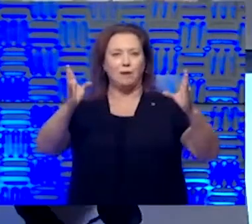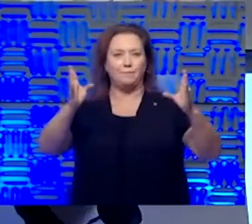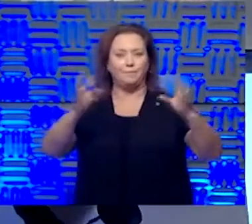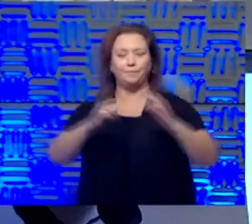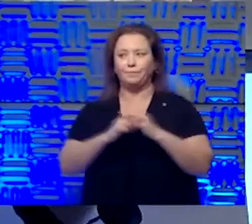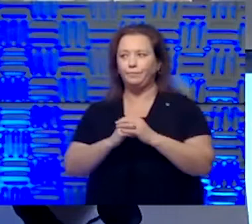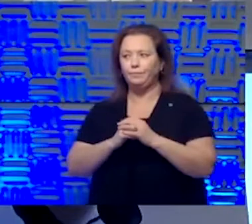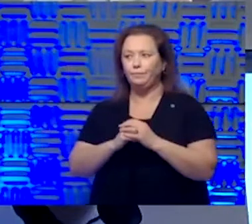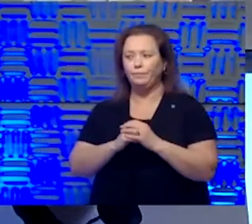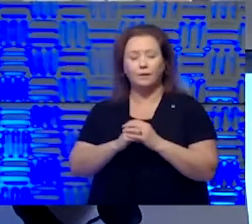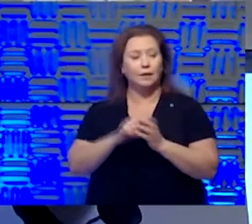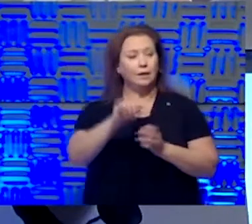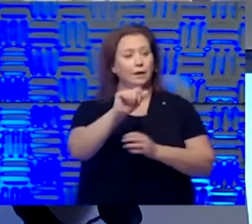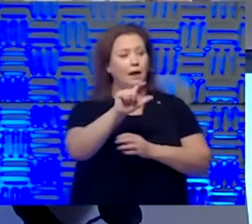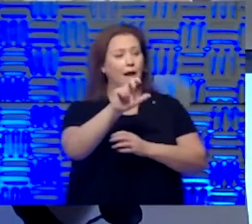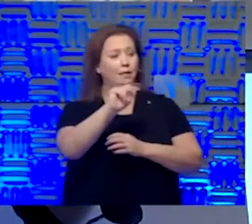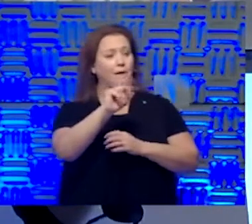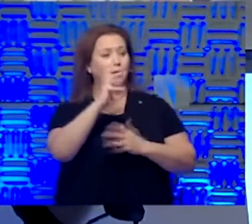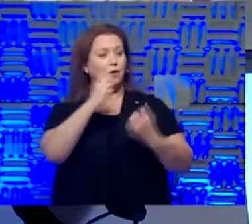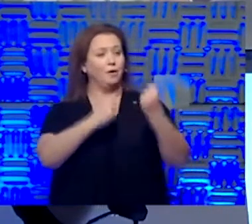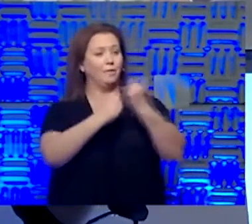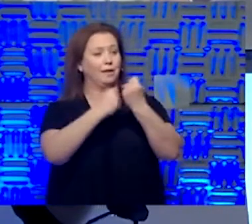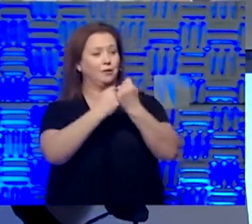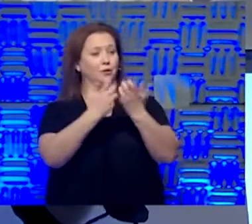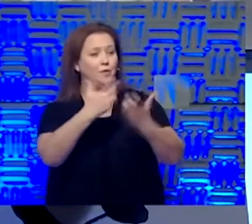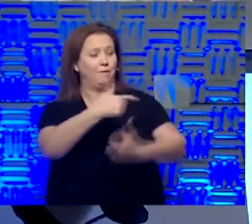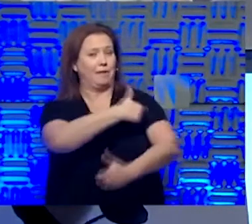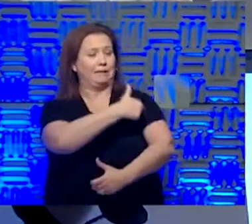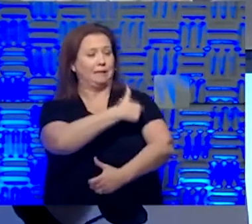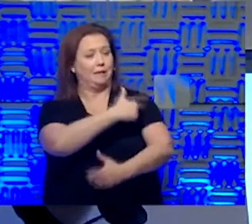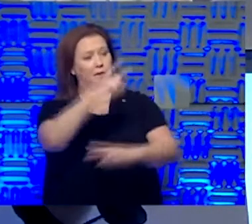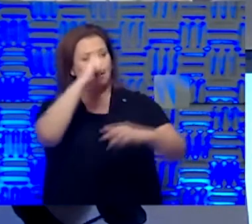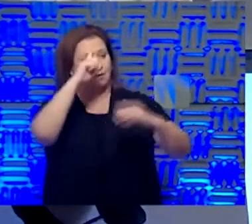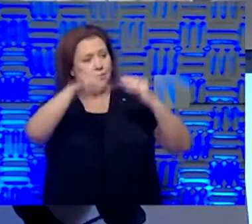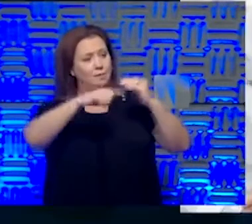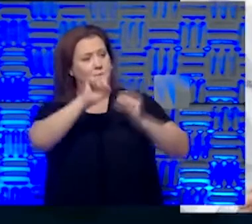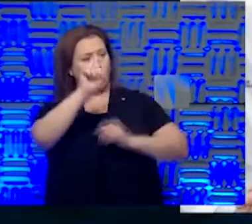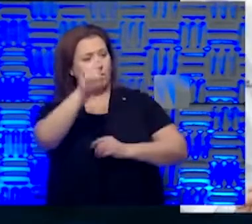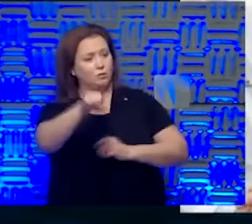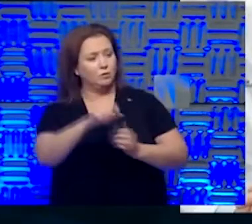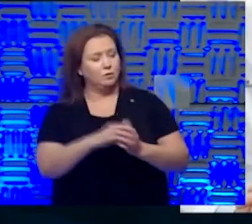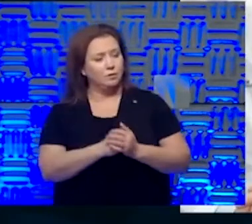Allen, I know you're going to be a big proponent of vaccination. Thoughts about this question as well?